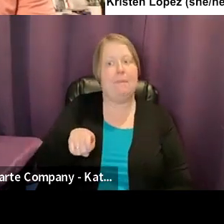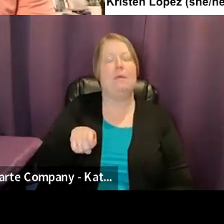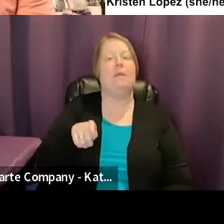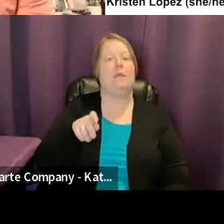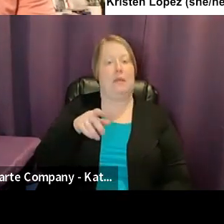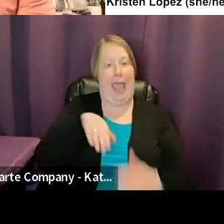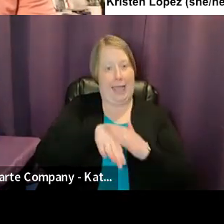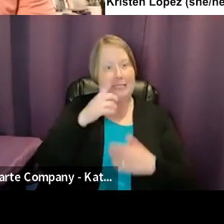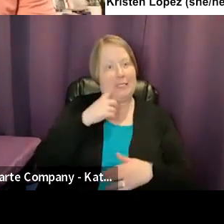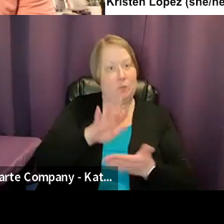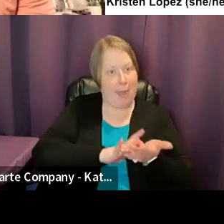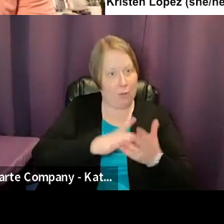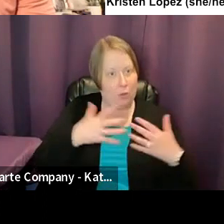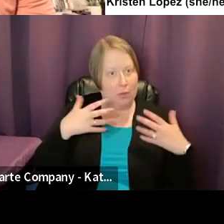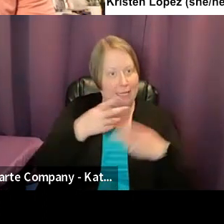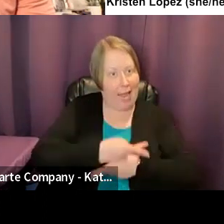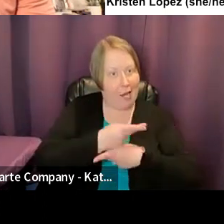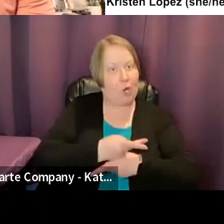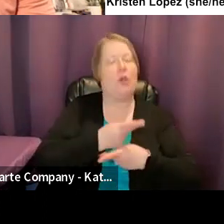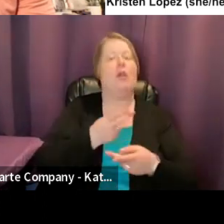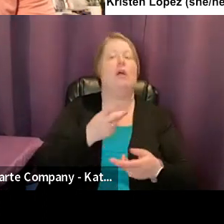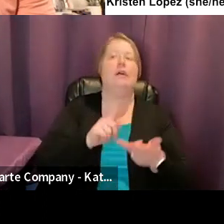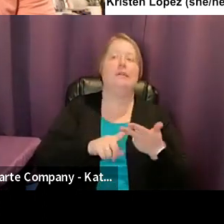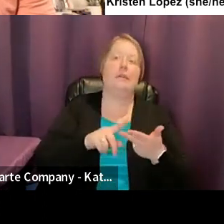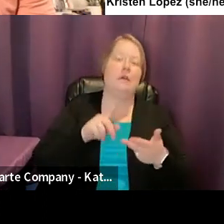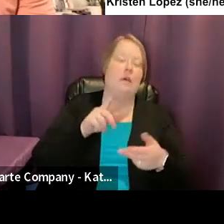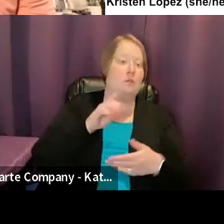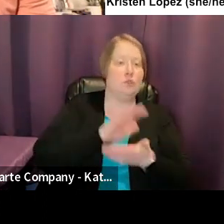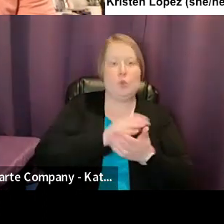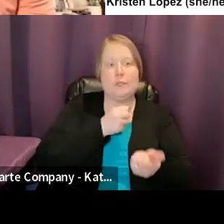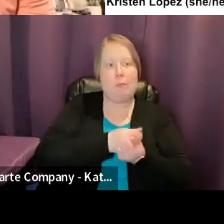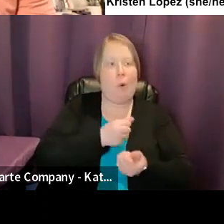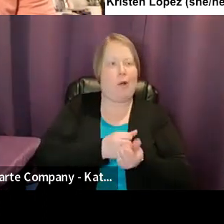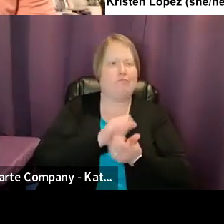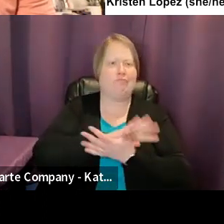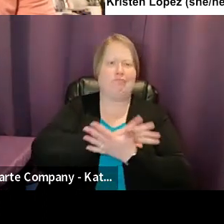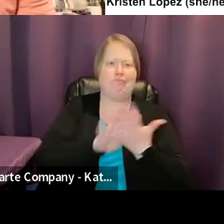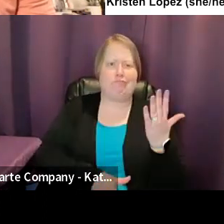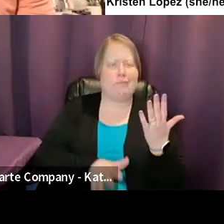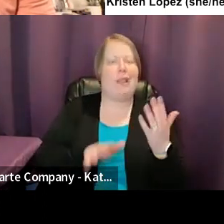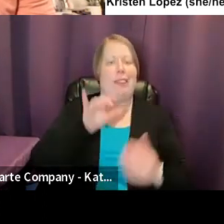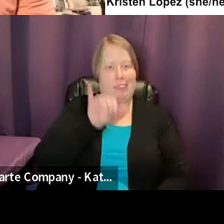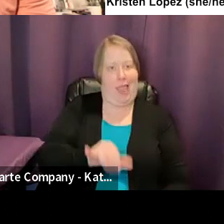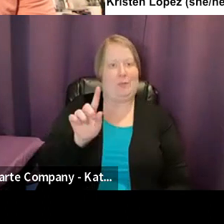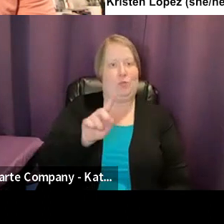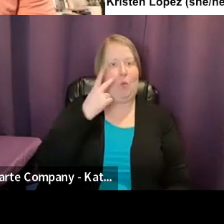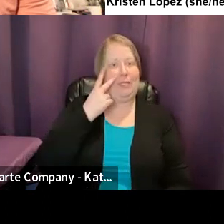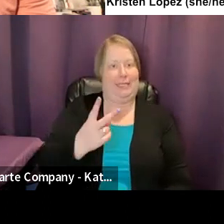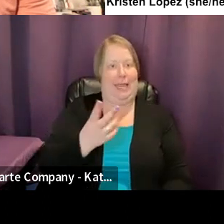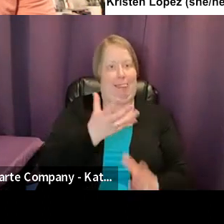access to medical care, access to school supports, all of that is directly where we see lack